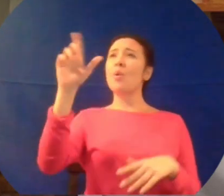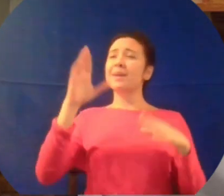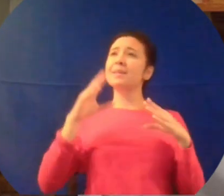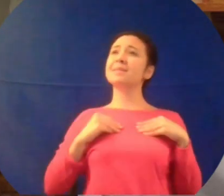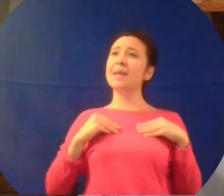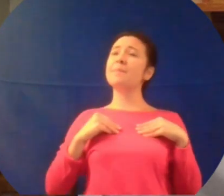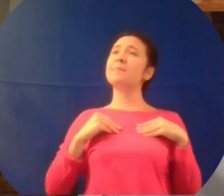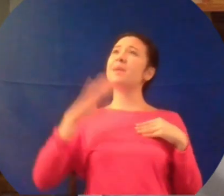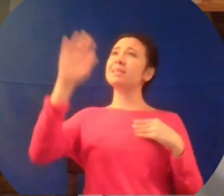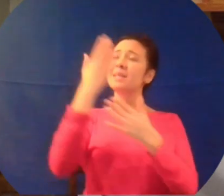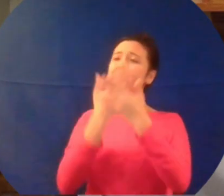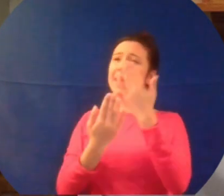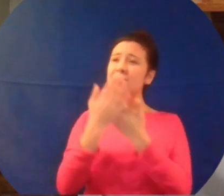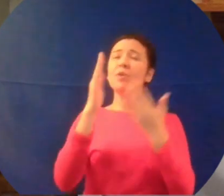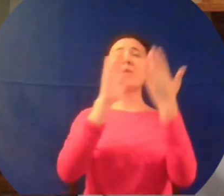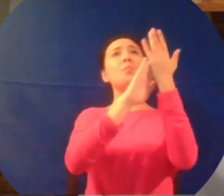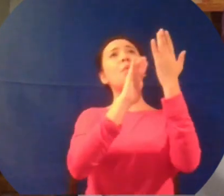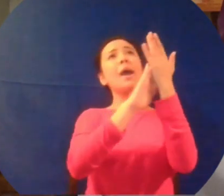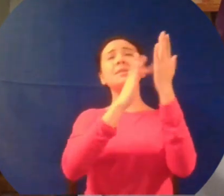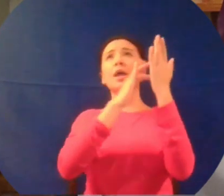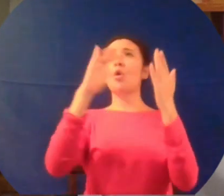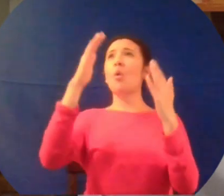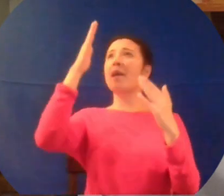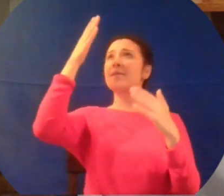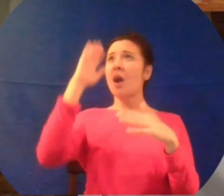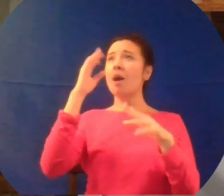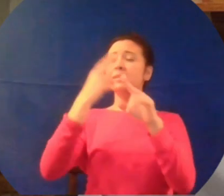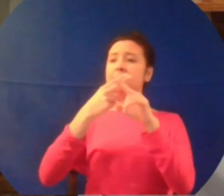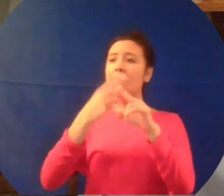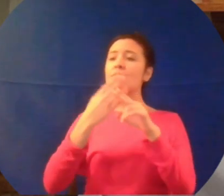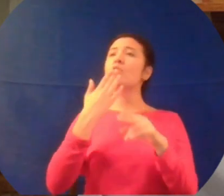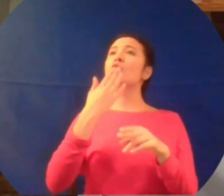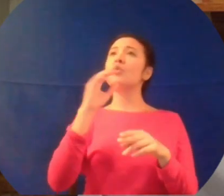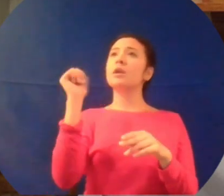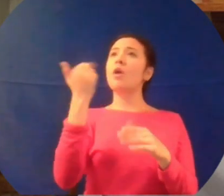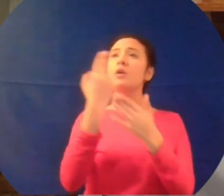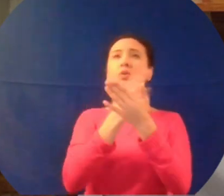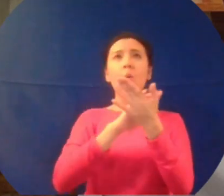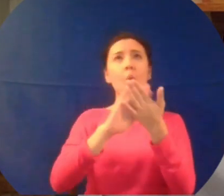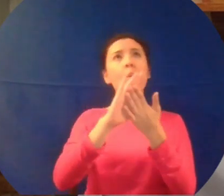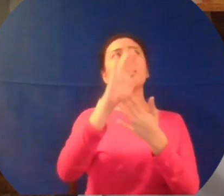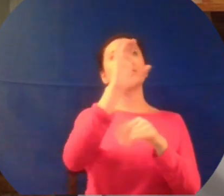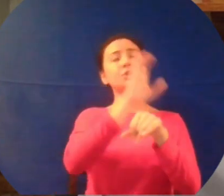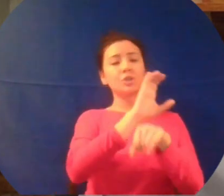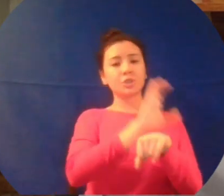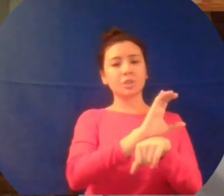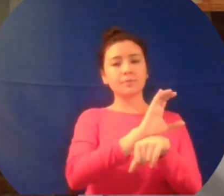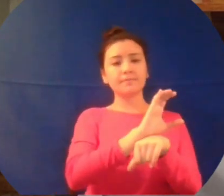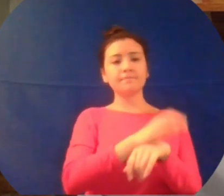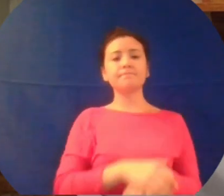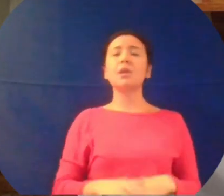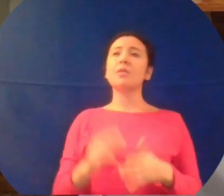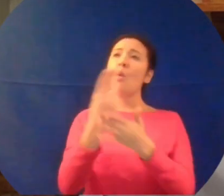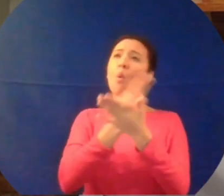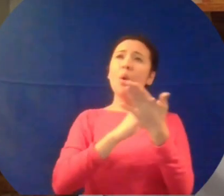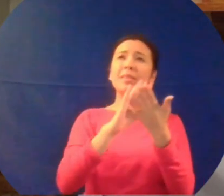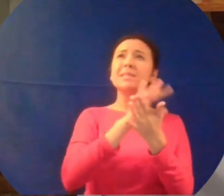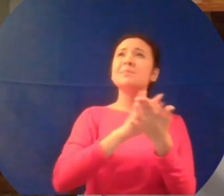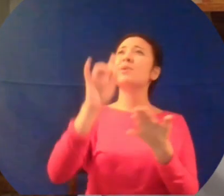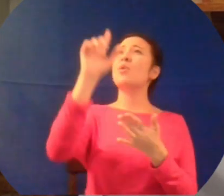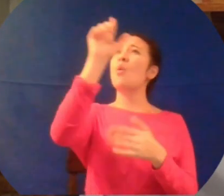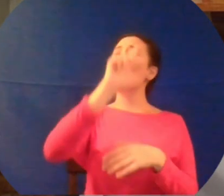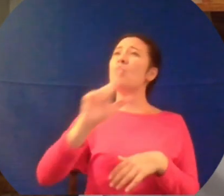my hands for the praise and glory of God's name, for our good and the good of all God's holy church. May the Holy Spirit, O